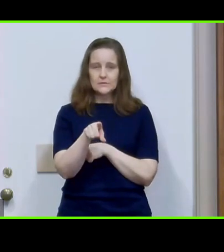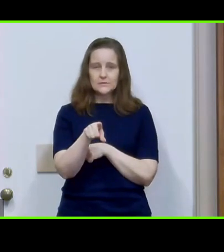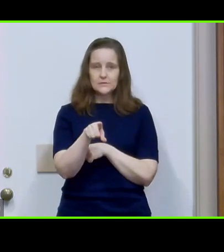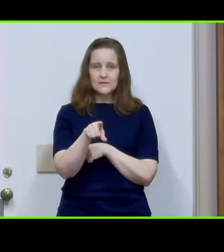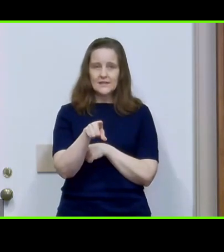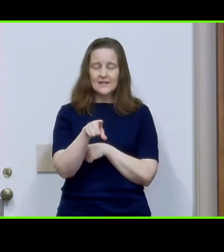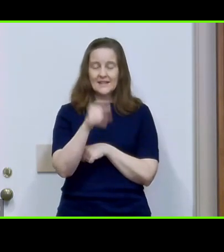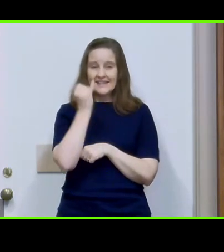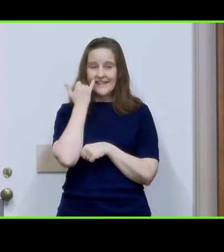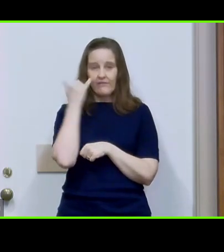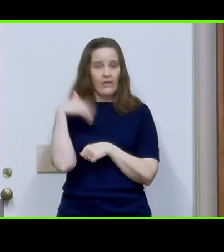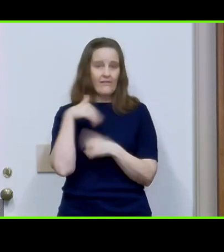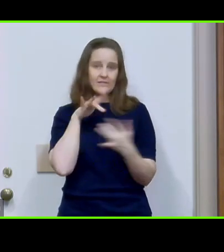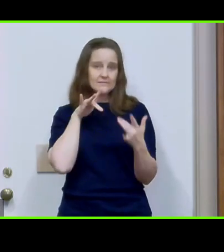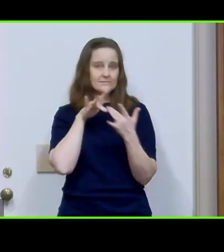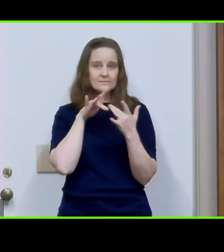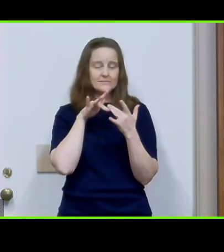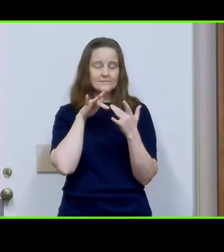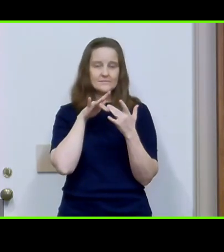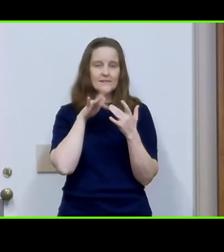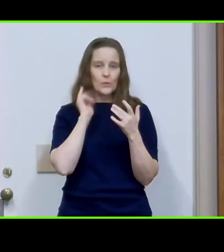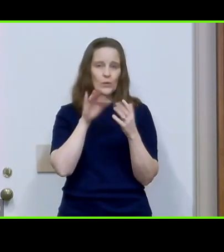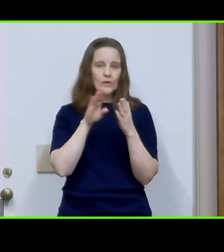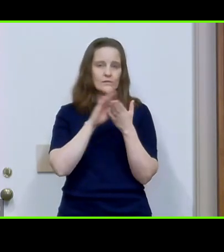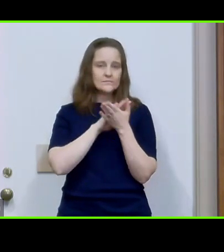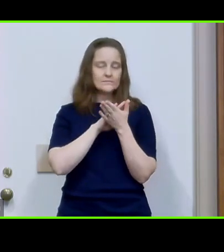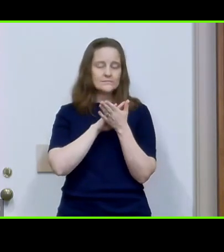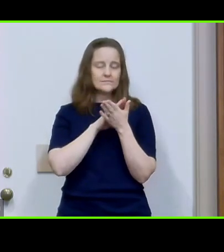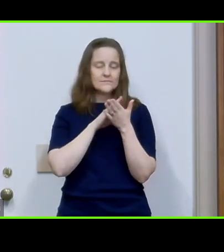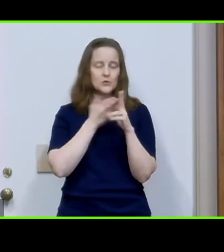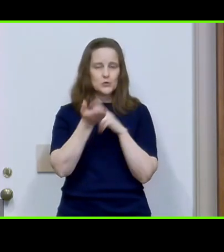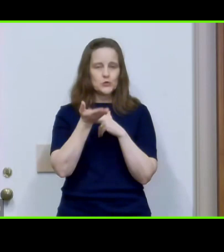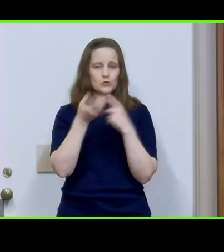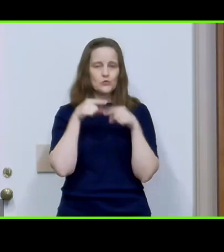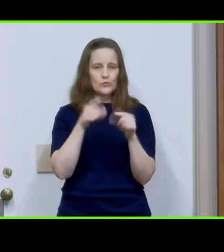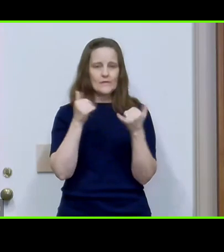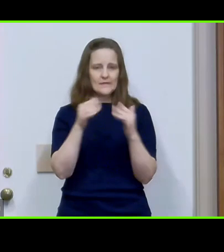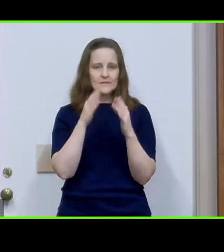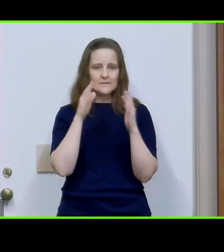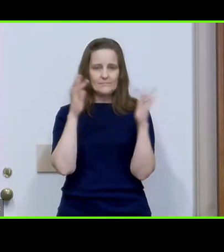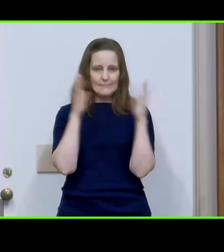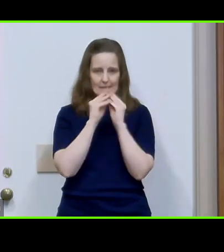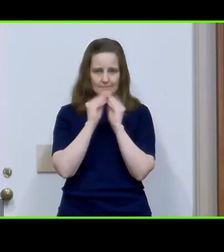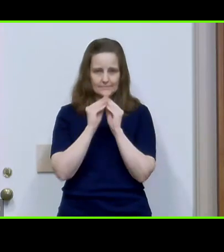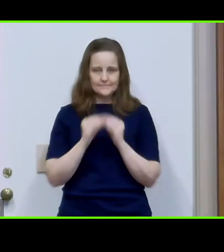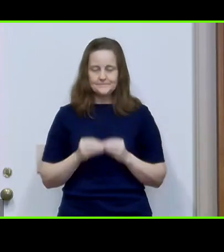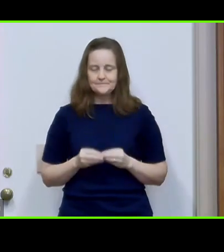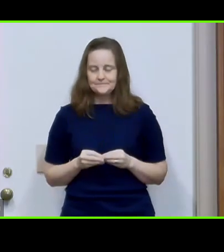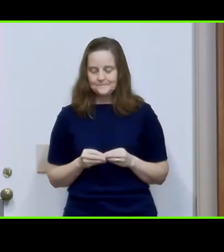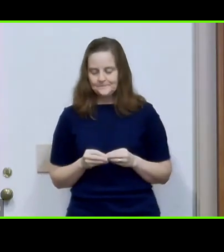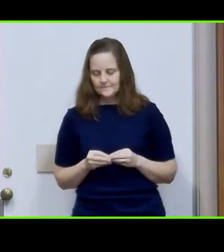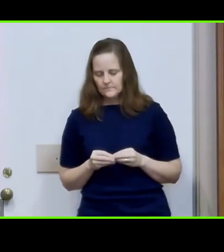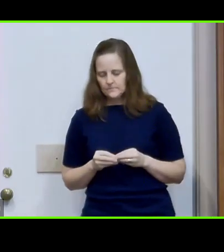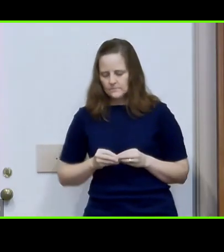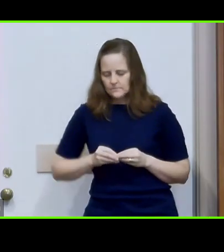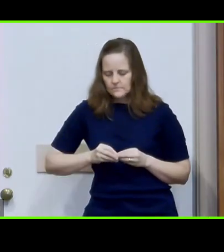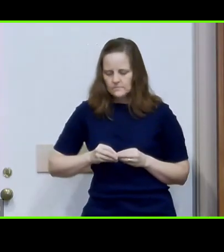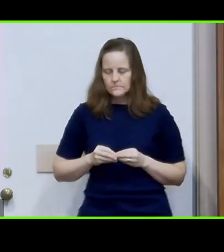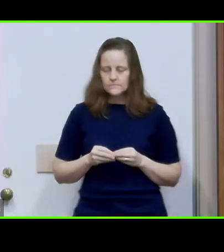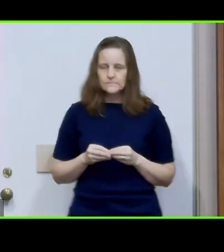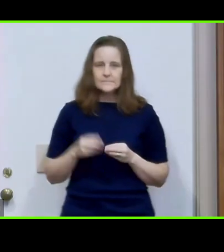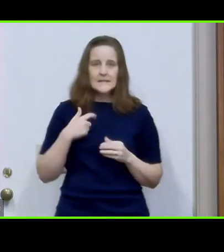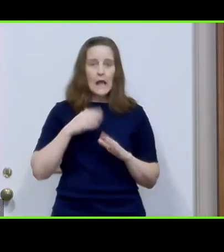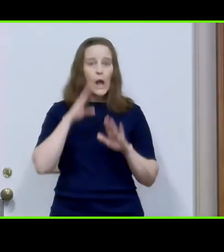we haven't been able to get to them and clear them during this webinar. I hope, while